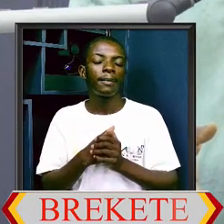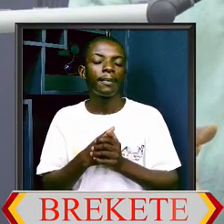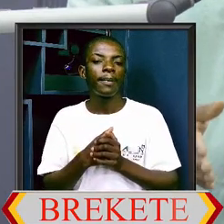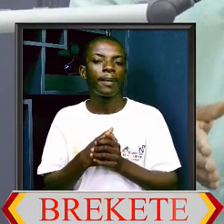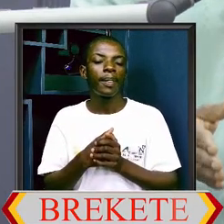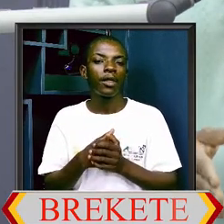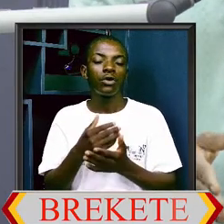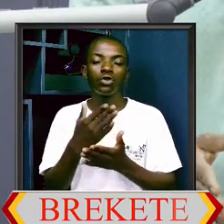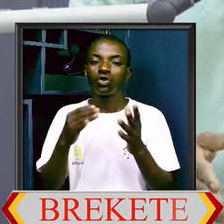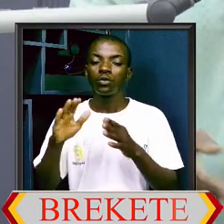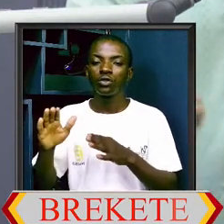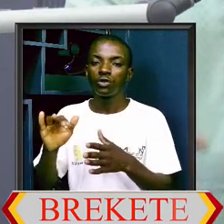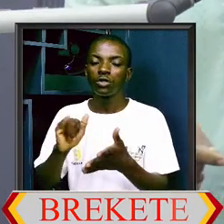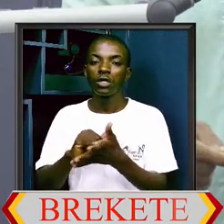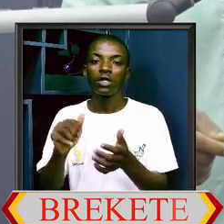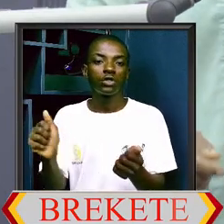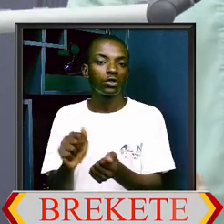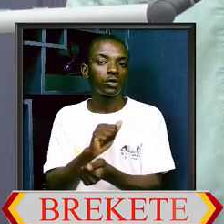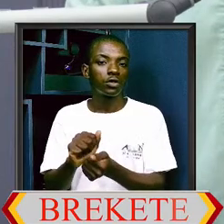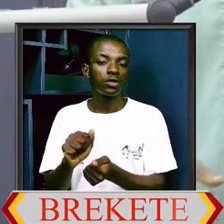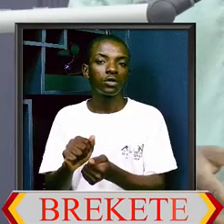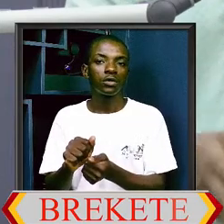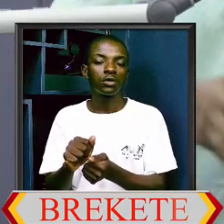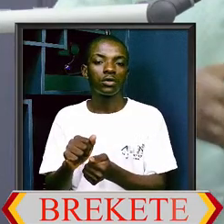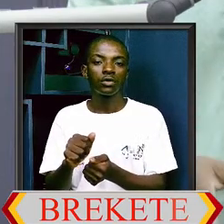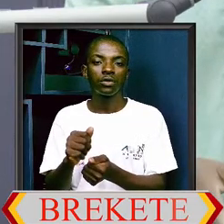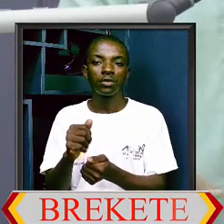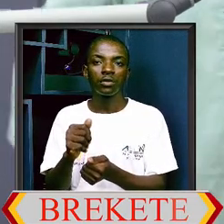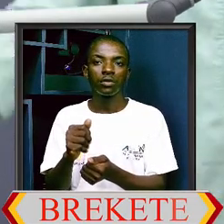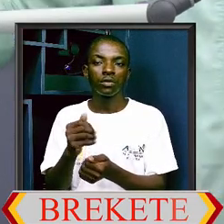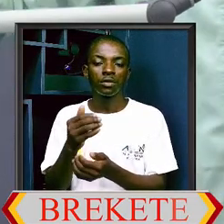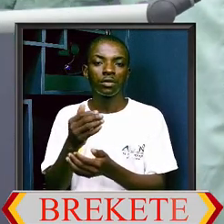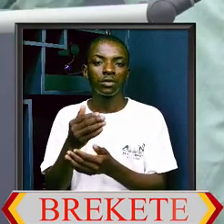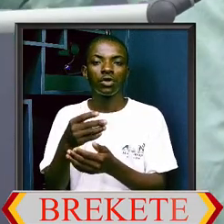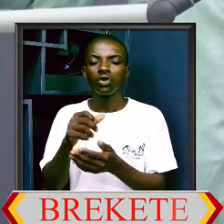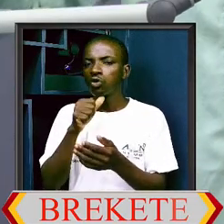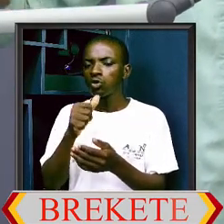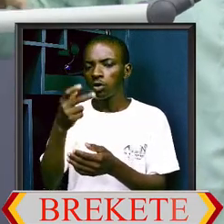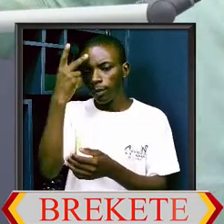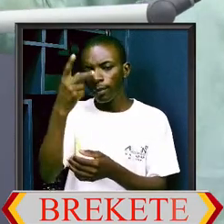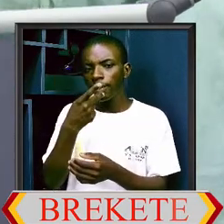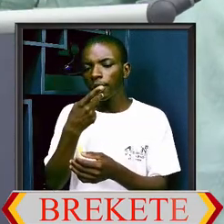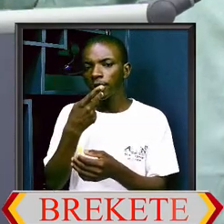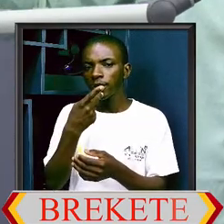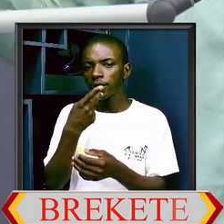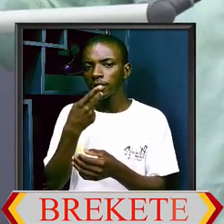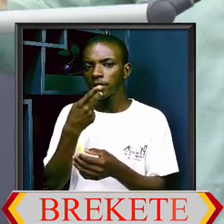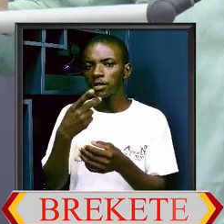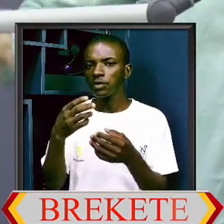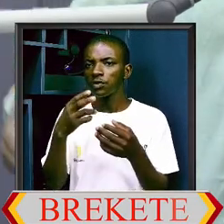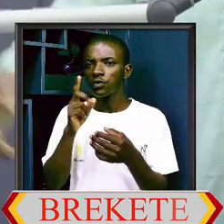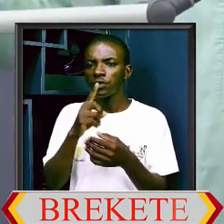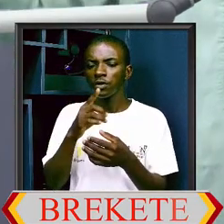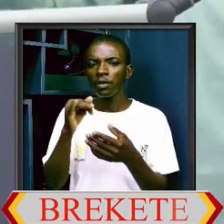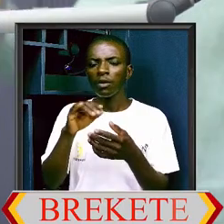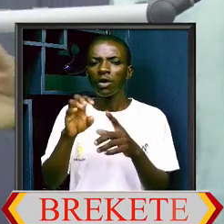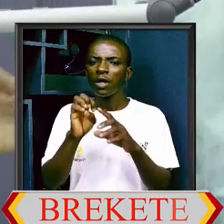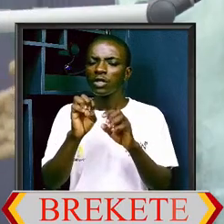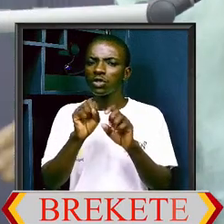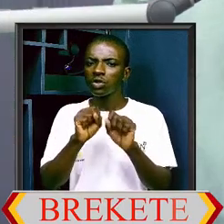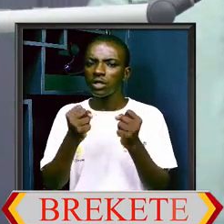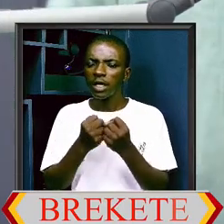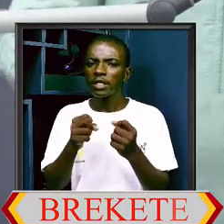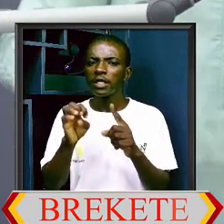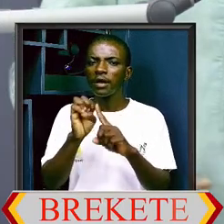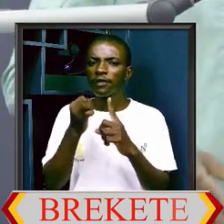side some children will SP if you check not be the parents fault they don't try but the the society the environment after you